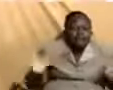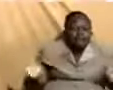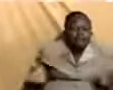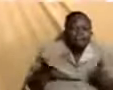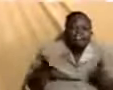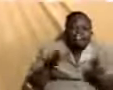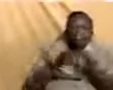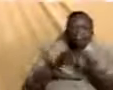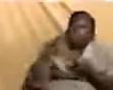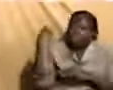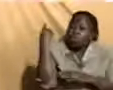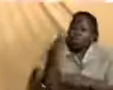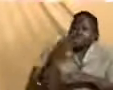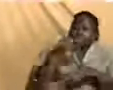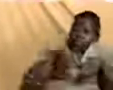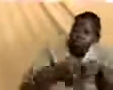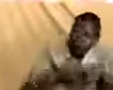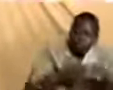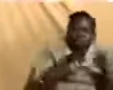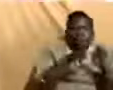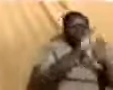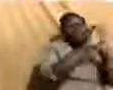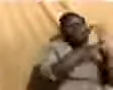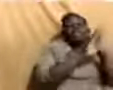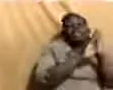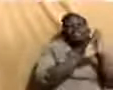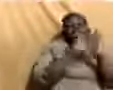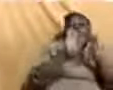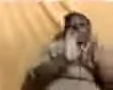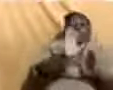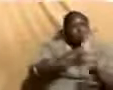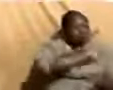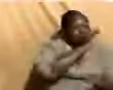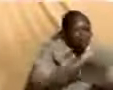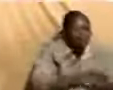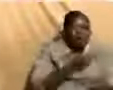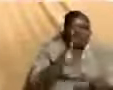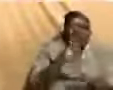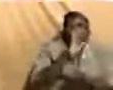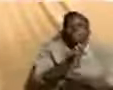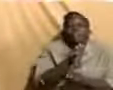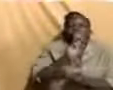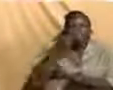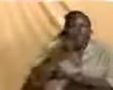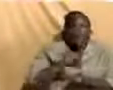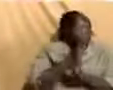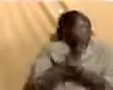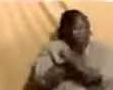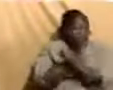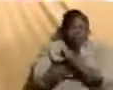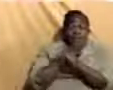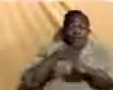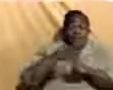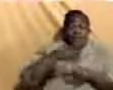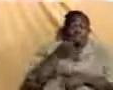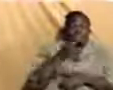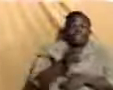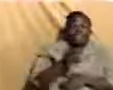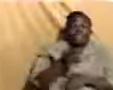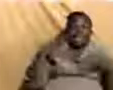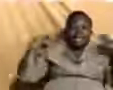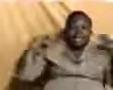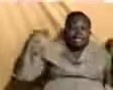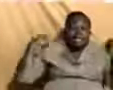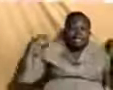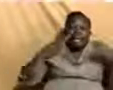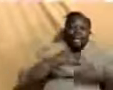in accordance with this Constitution, because that is the sovereign power that we've delegated to them. We have reserved to ourselves exercising